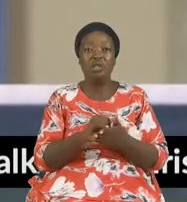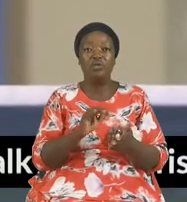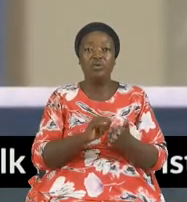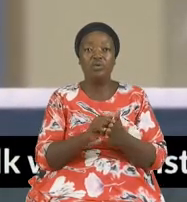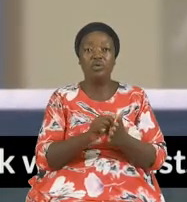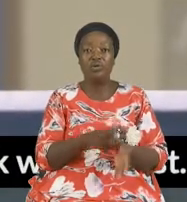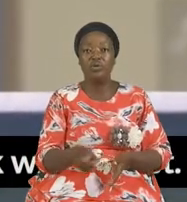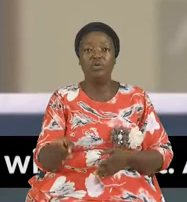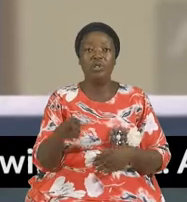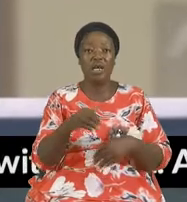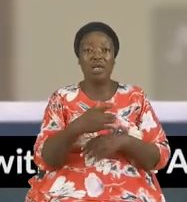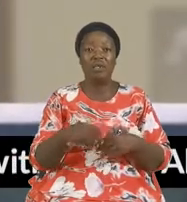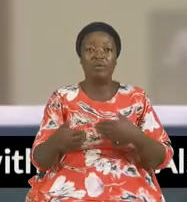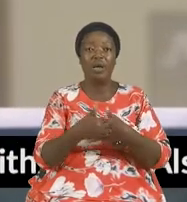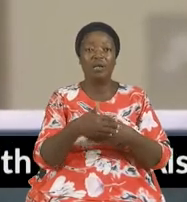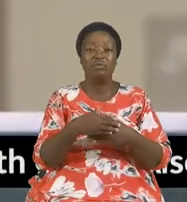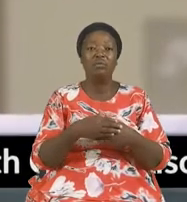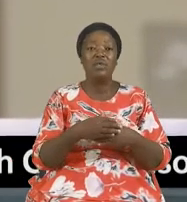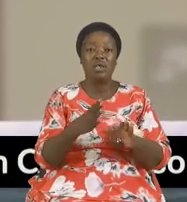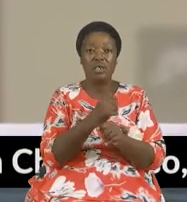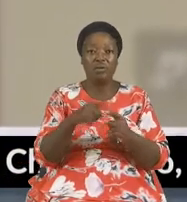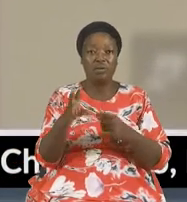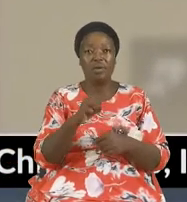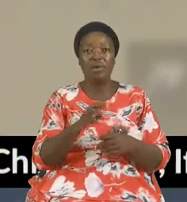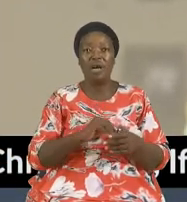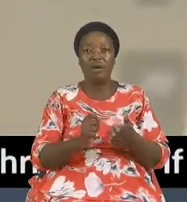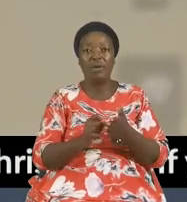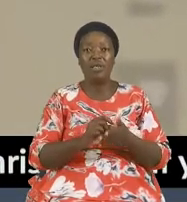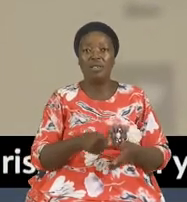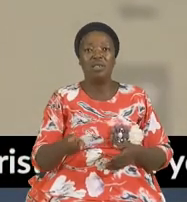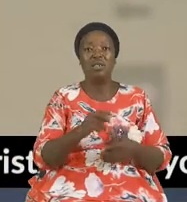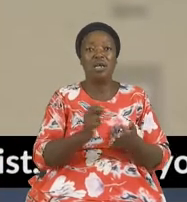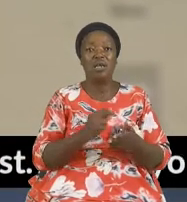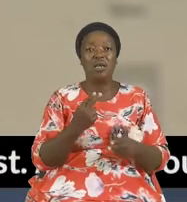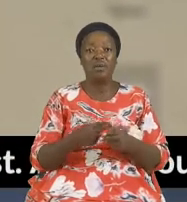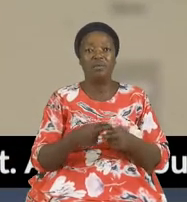Make sure those at the very back, you get to them.